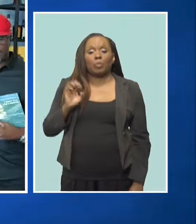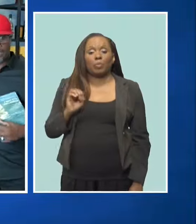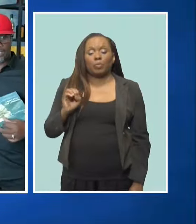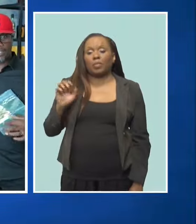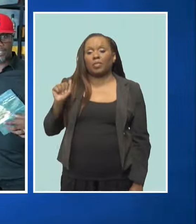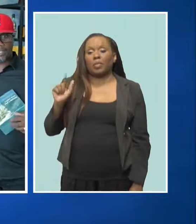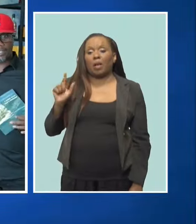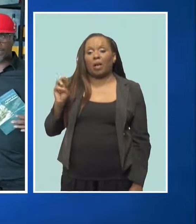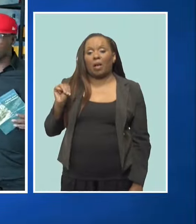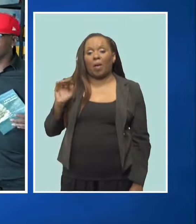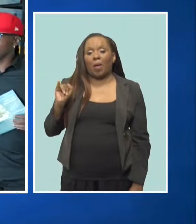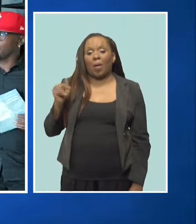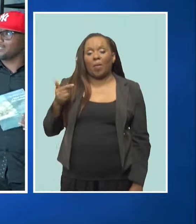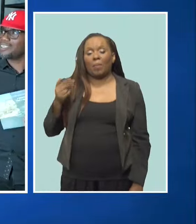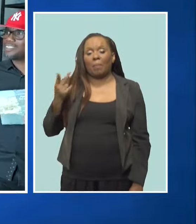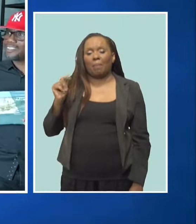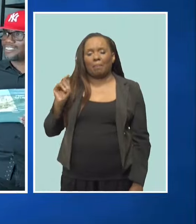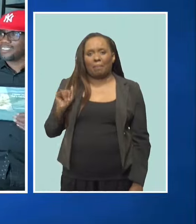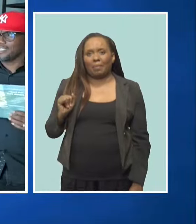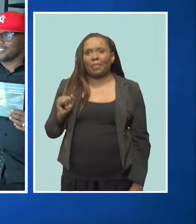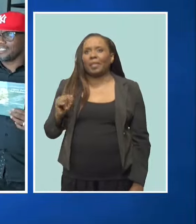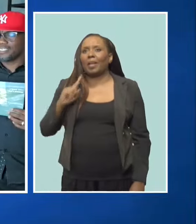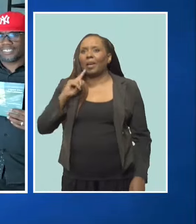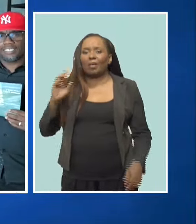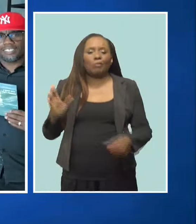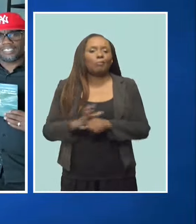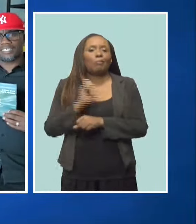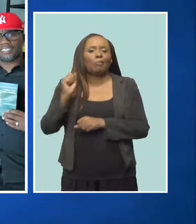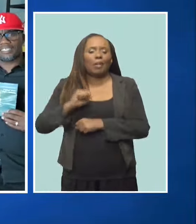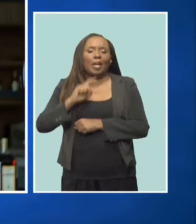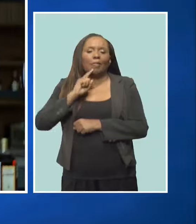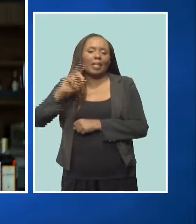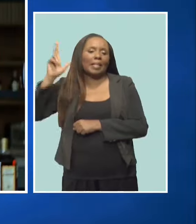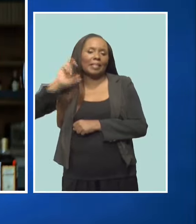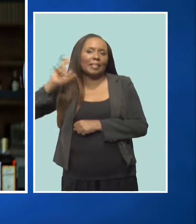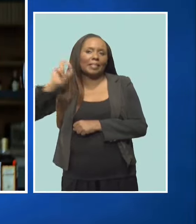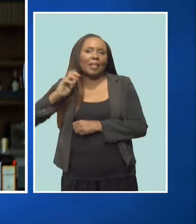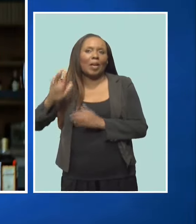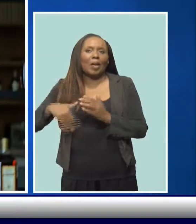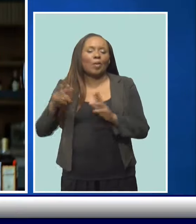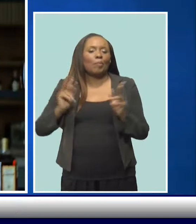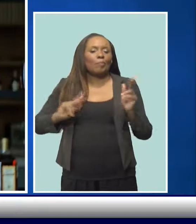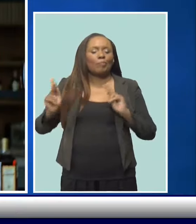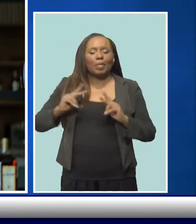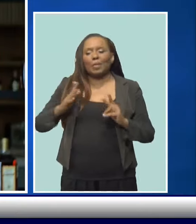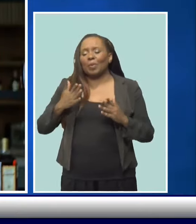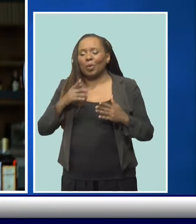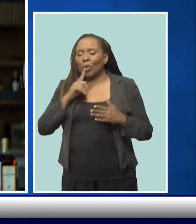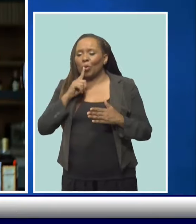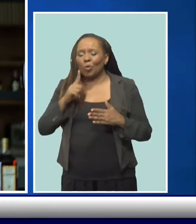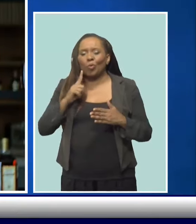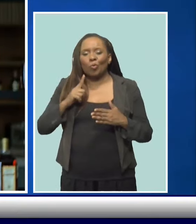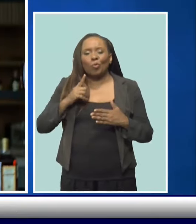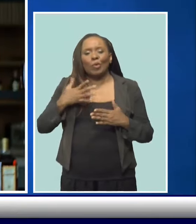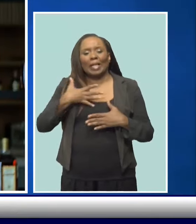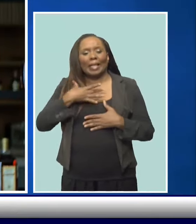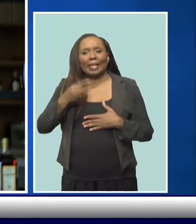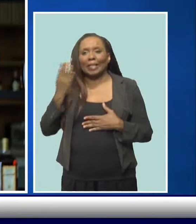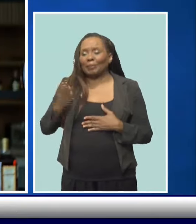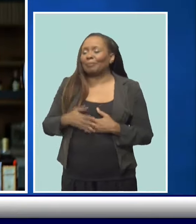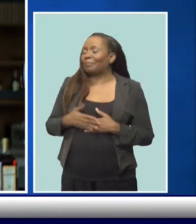his 2024 performance, and he is listening to the fans. It feels good. I want to thank COSCAP. I want to thank Sam Laws and all